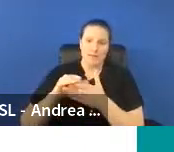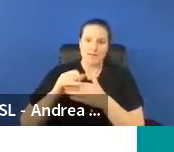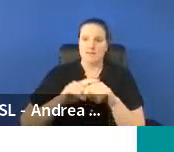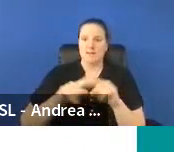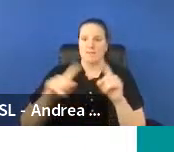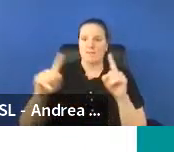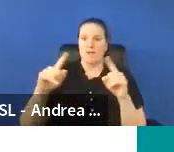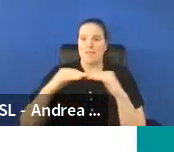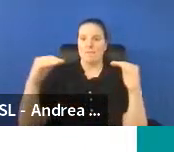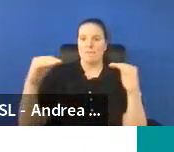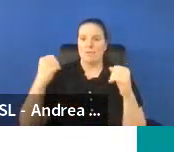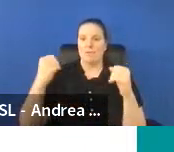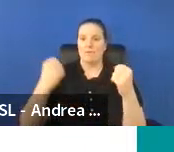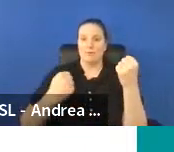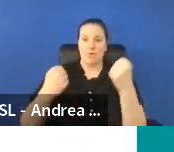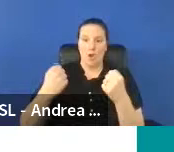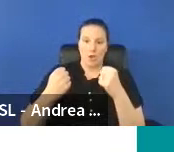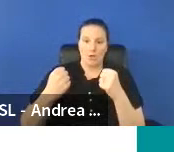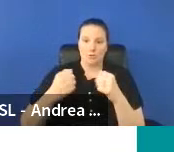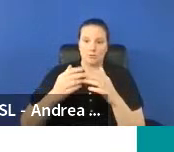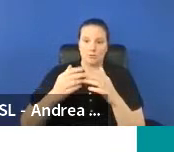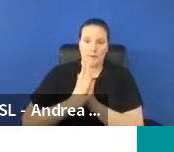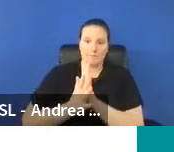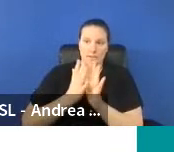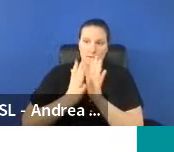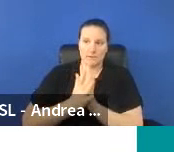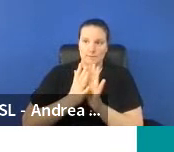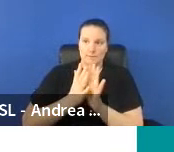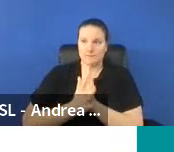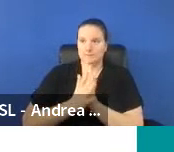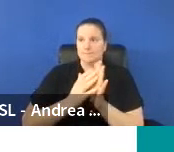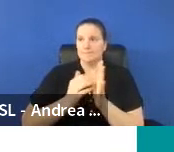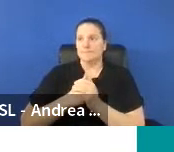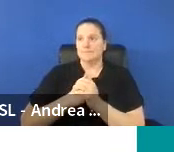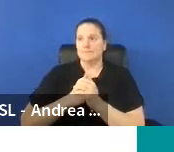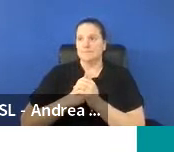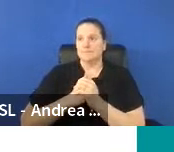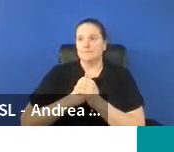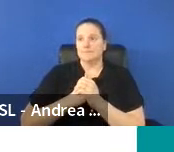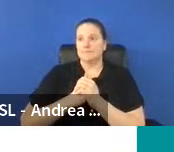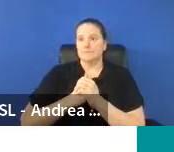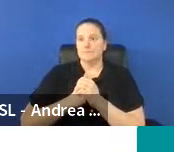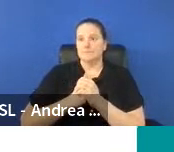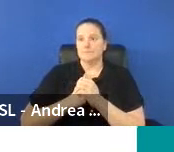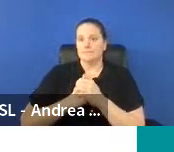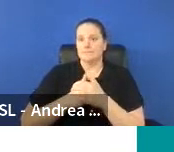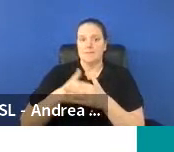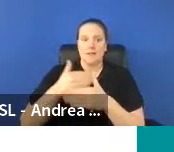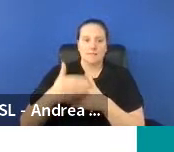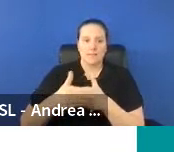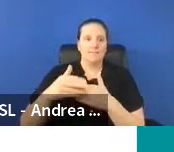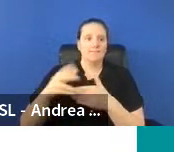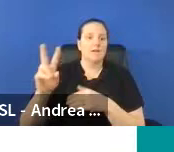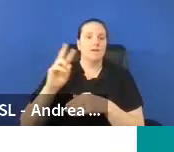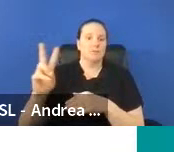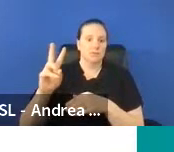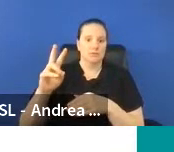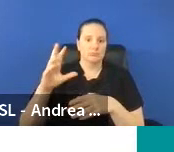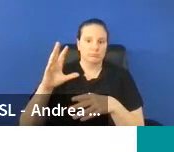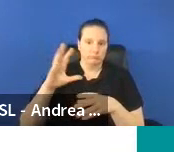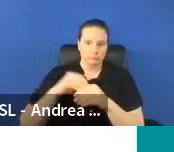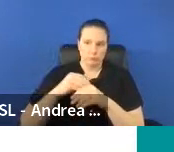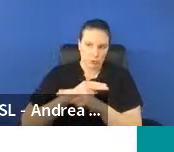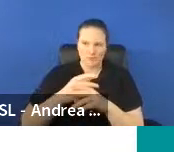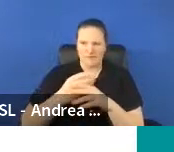than vehicle traffic. Next slide. Vancouver Interchanges, while there are a few